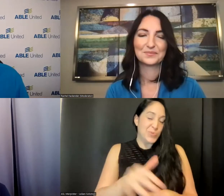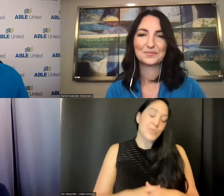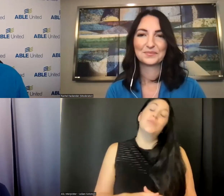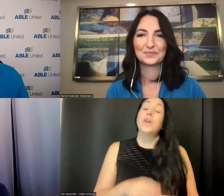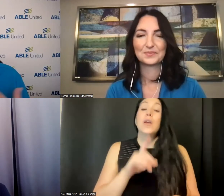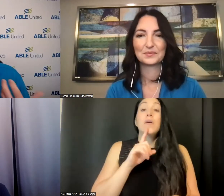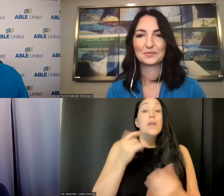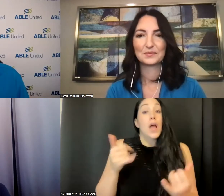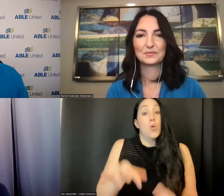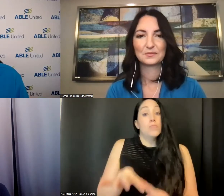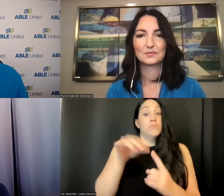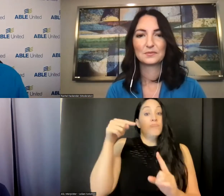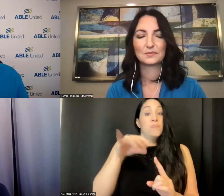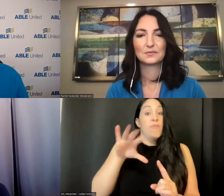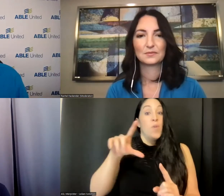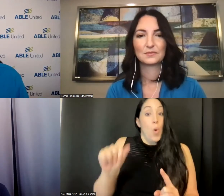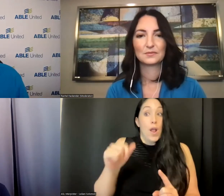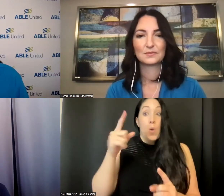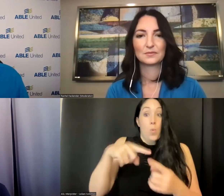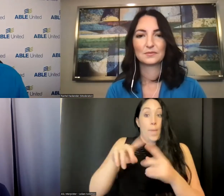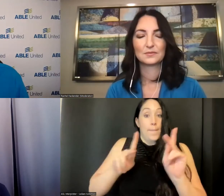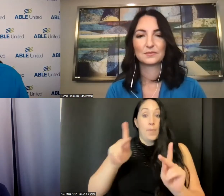when individuals contribute to ABLE accounts,